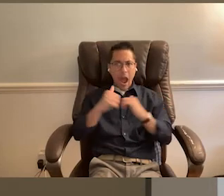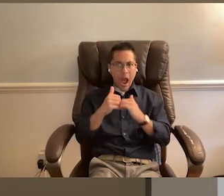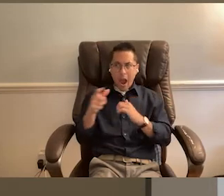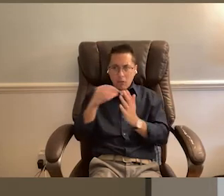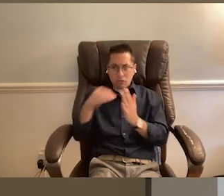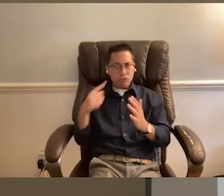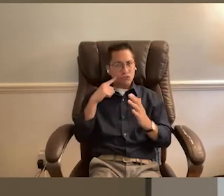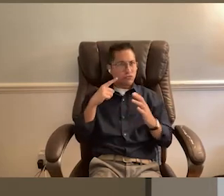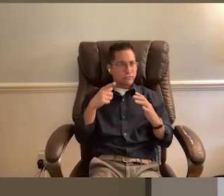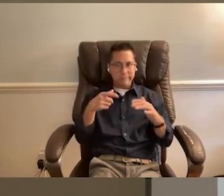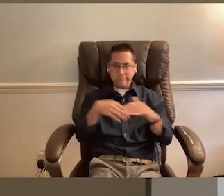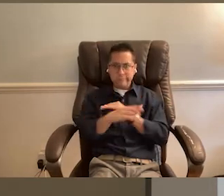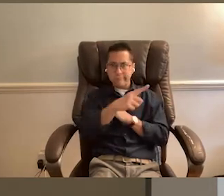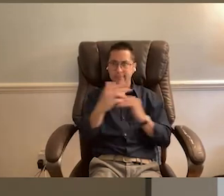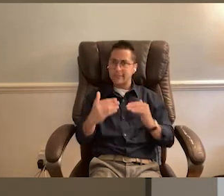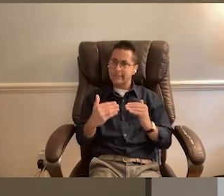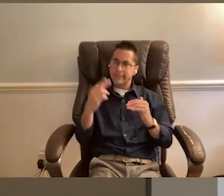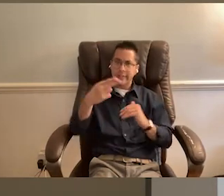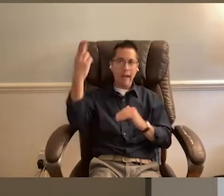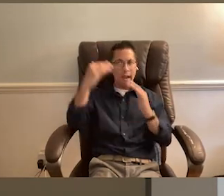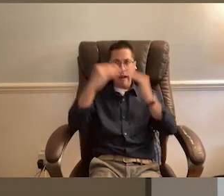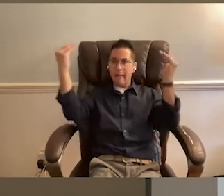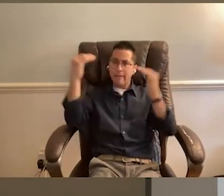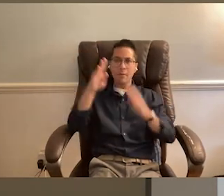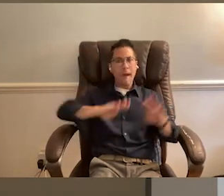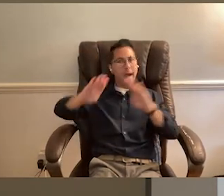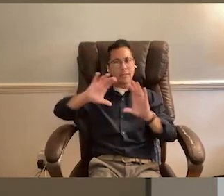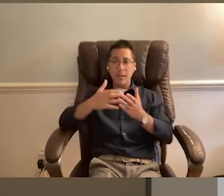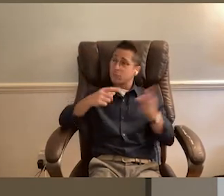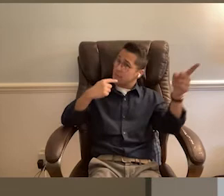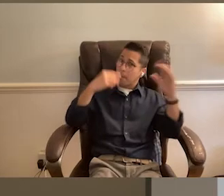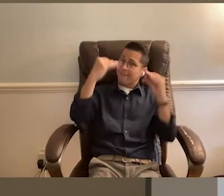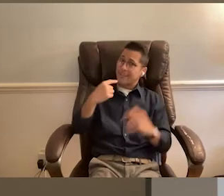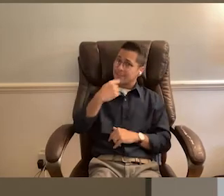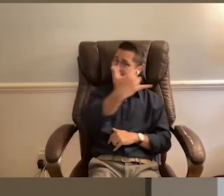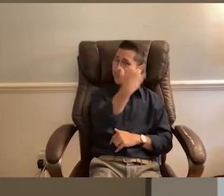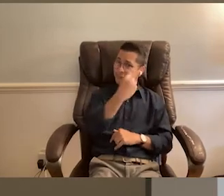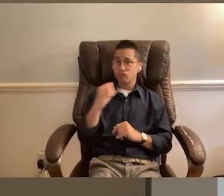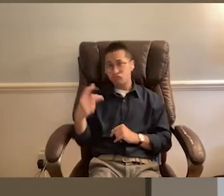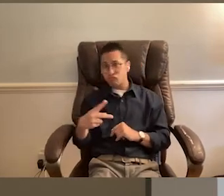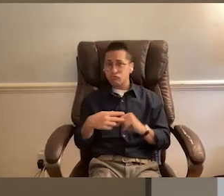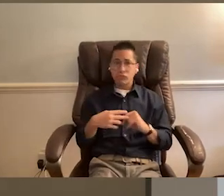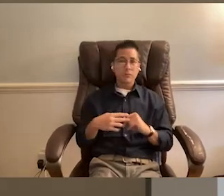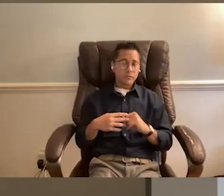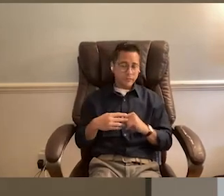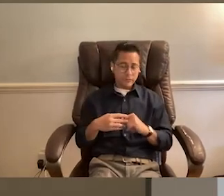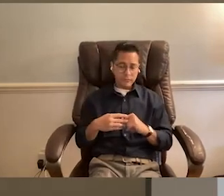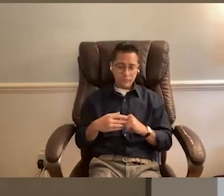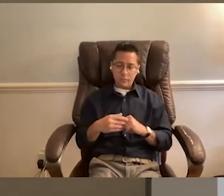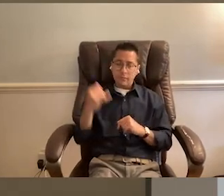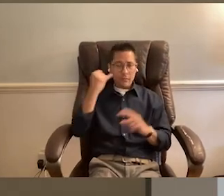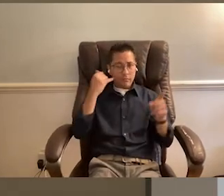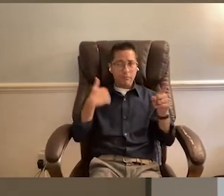And then communication with professors, most of the communication is done through me as well. So I get written professor consent, mostly because